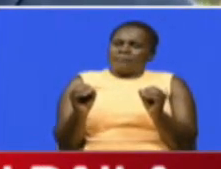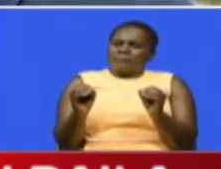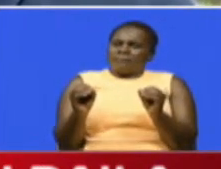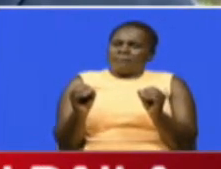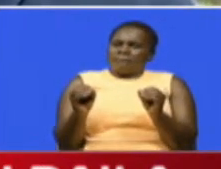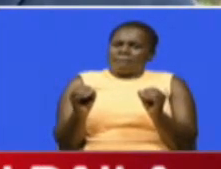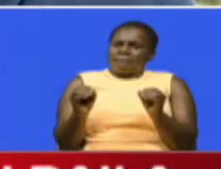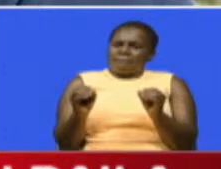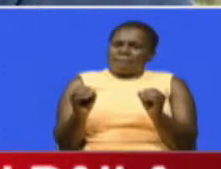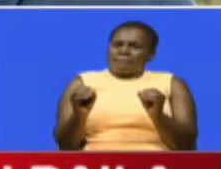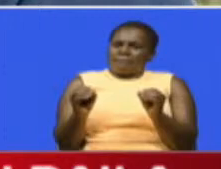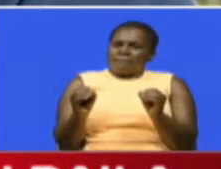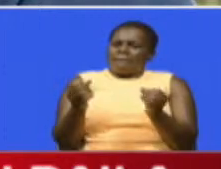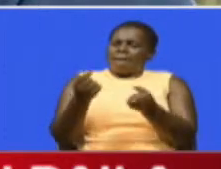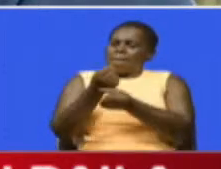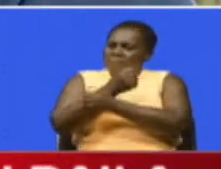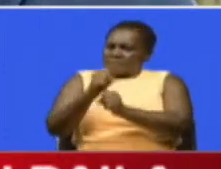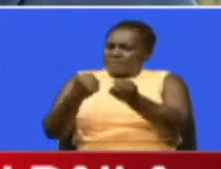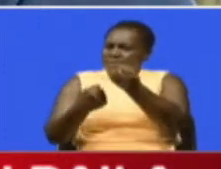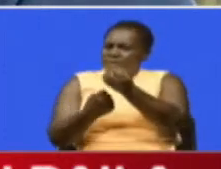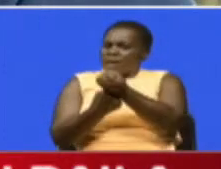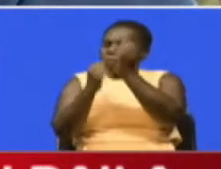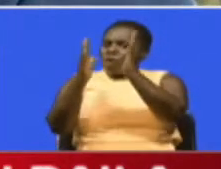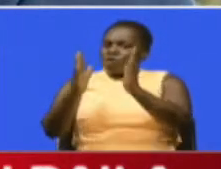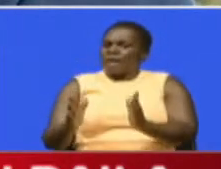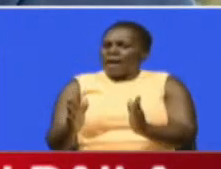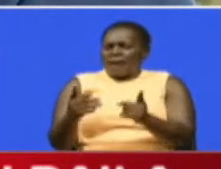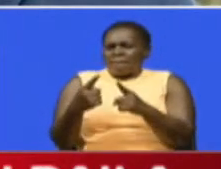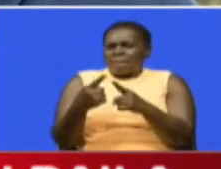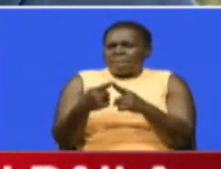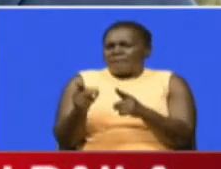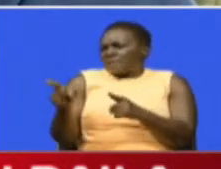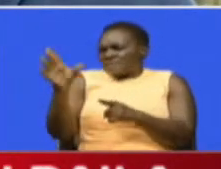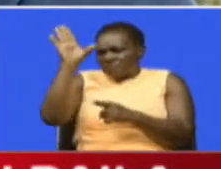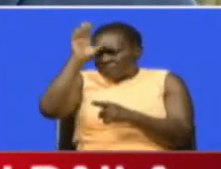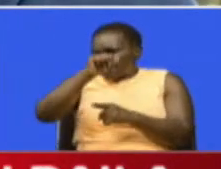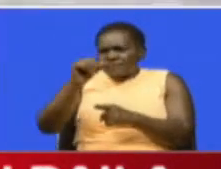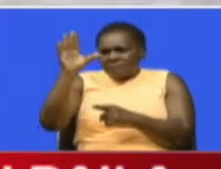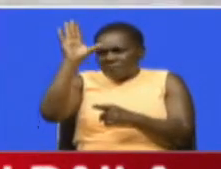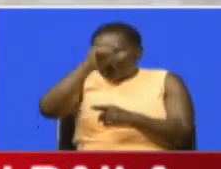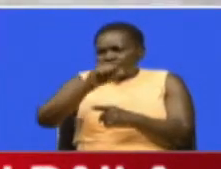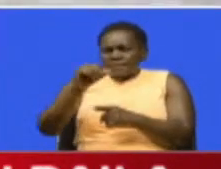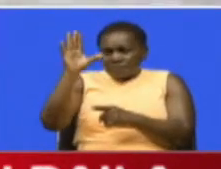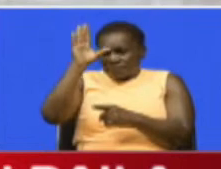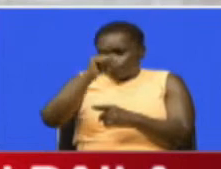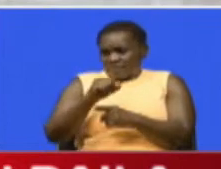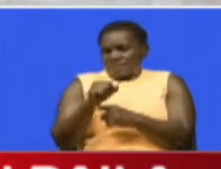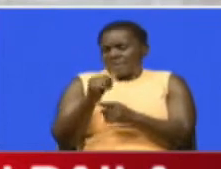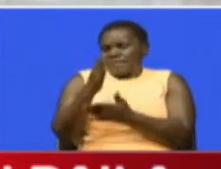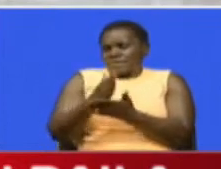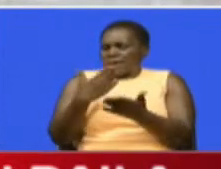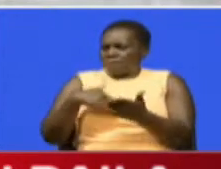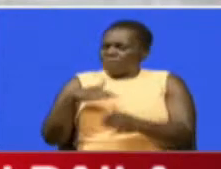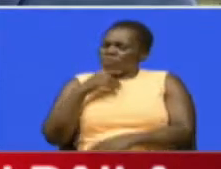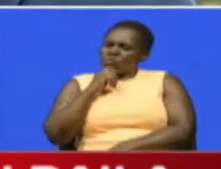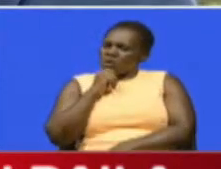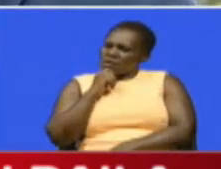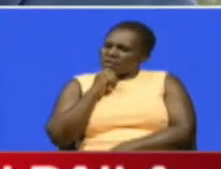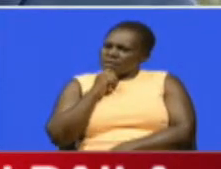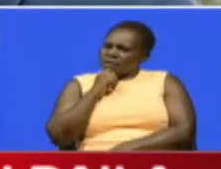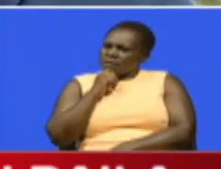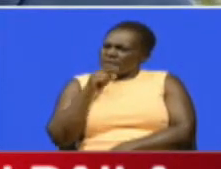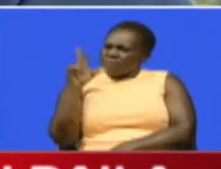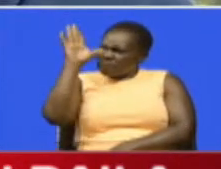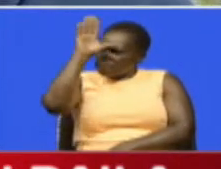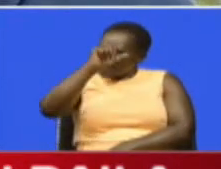be a president assistant, but he's missing in action. And some people wonder why he's missing